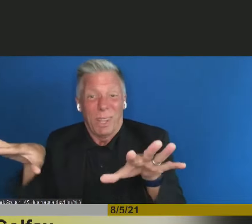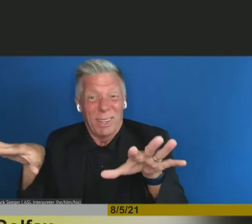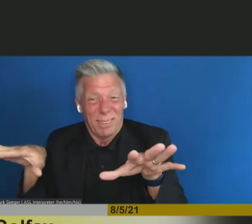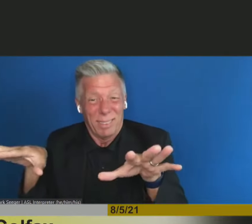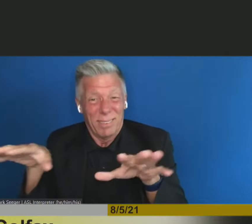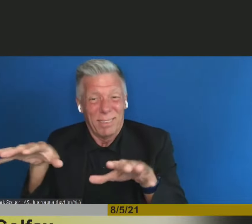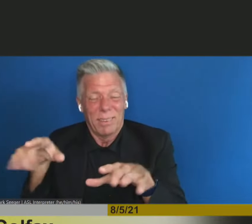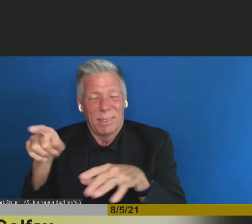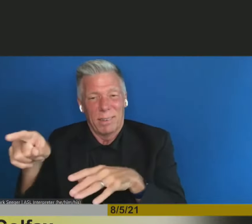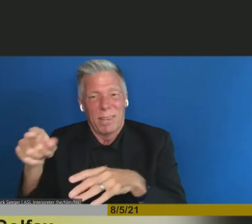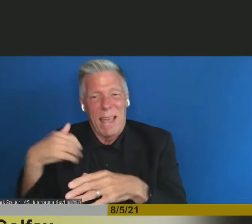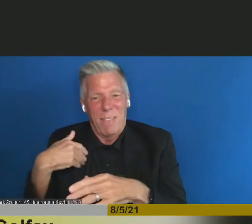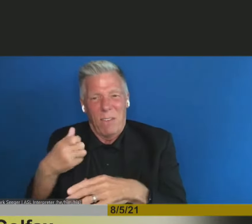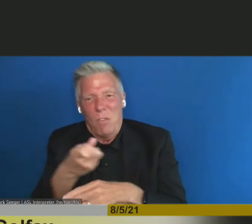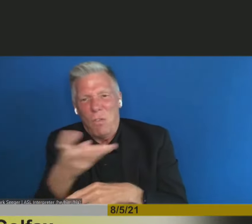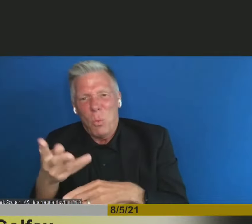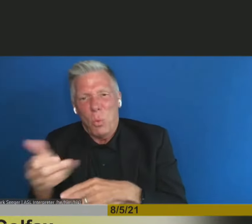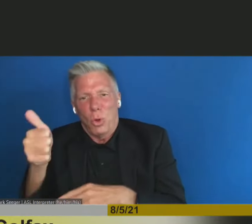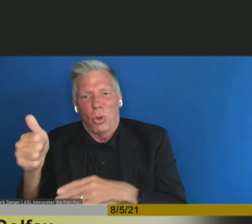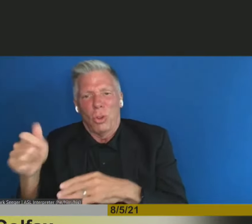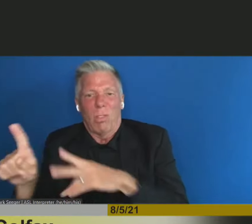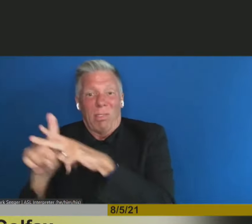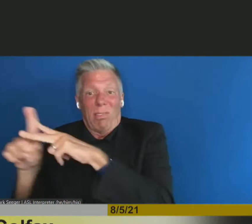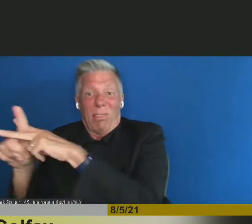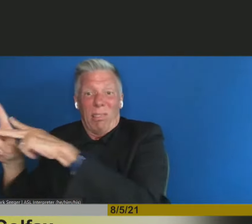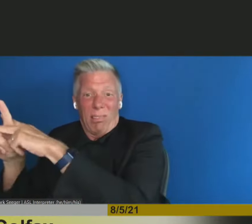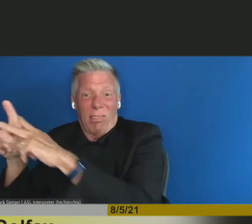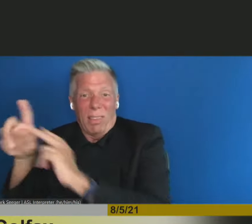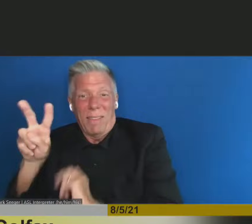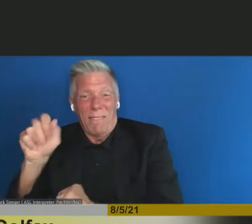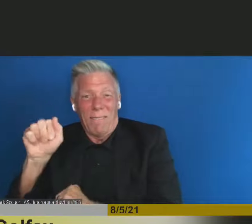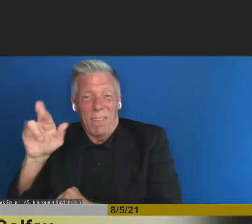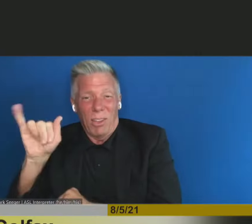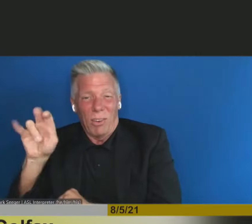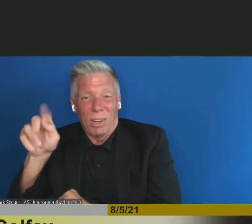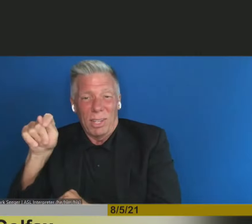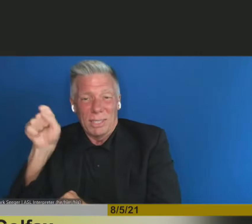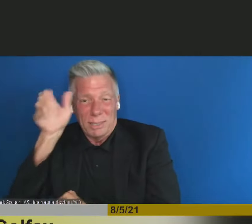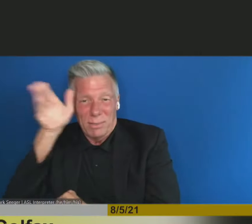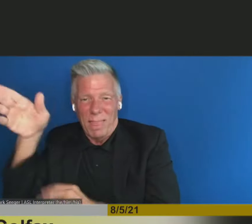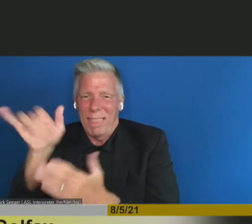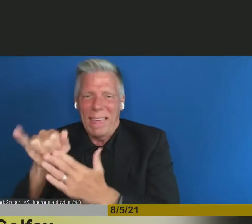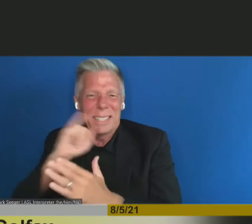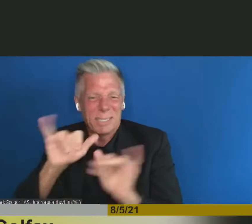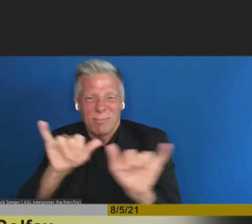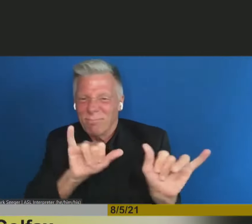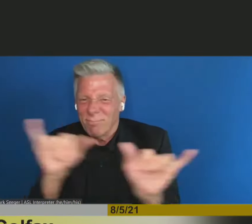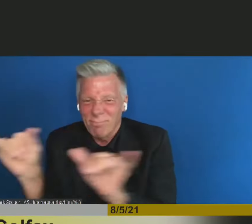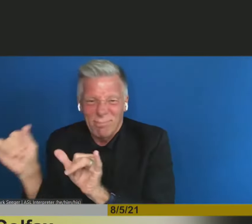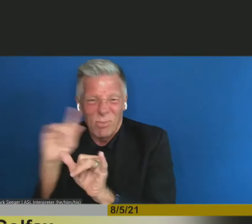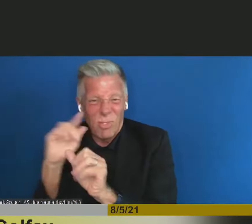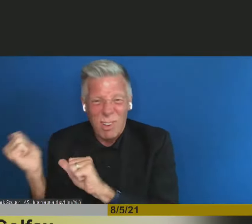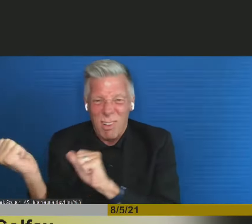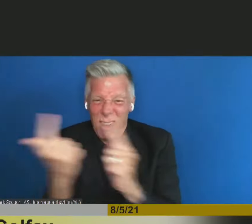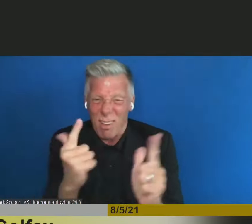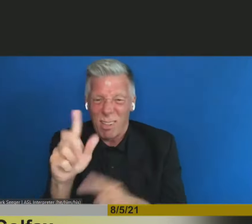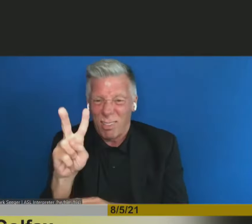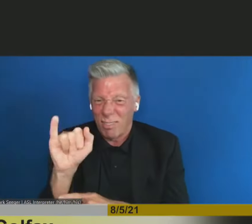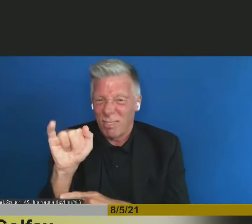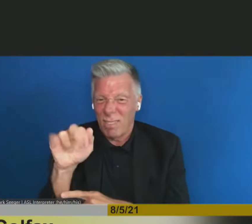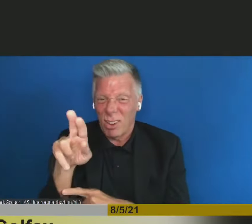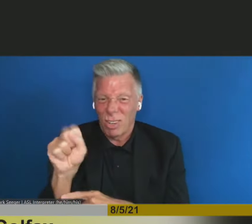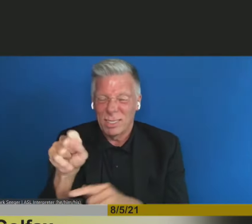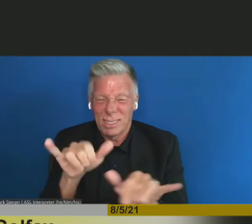the fewer variants we get. I mean, this is the case for all viruses. And so the most important way for